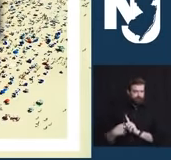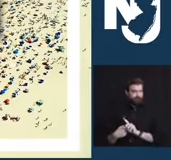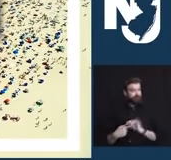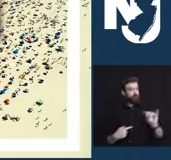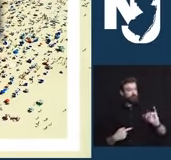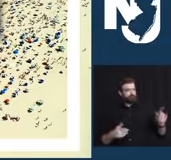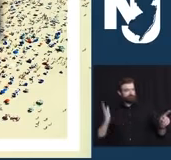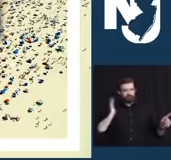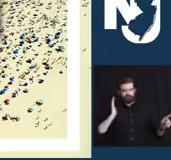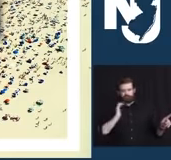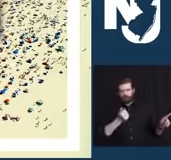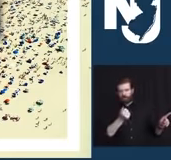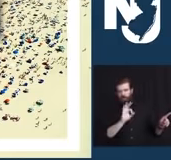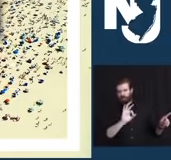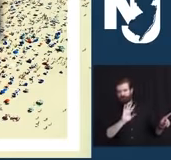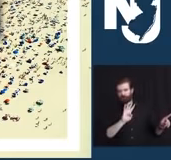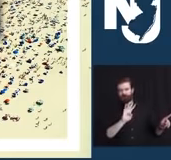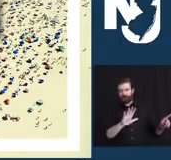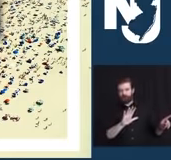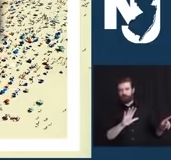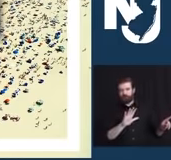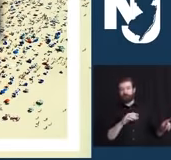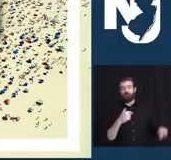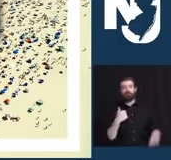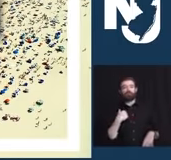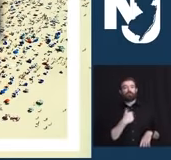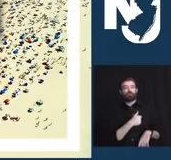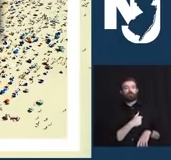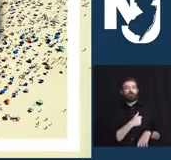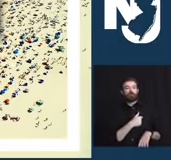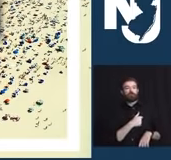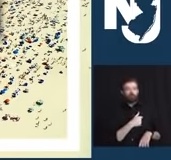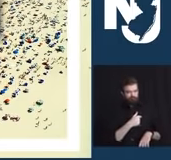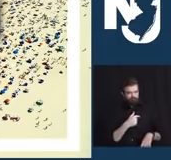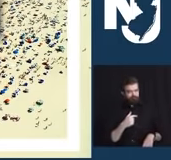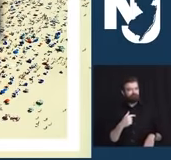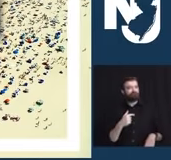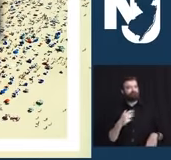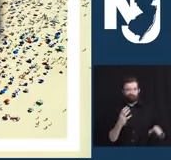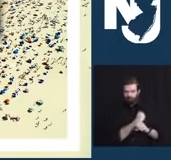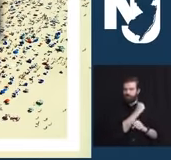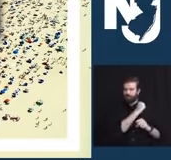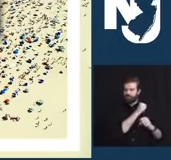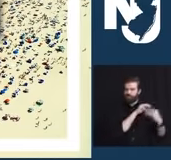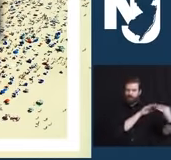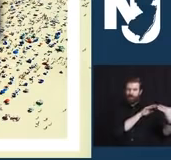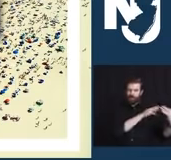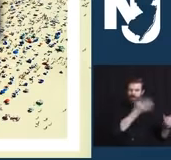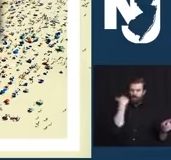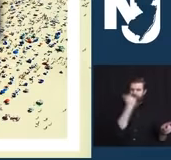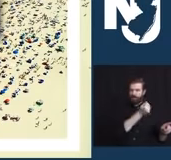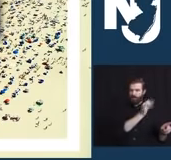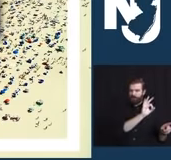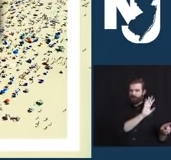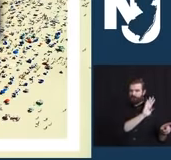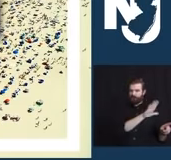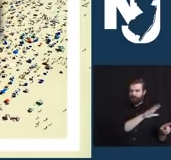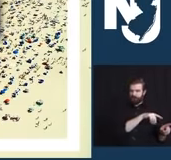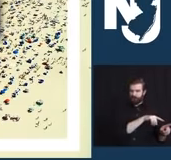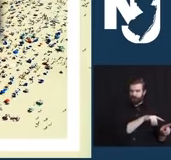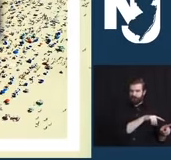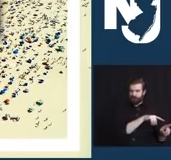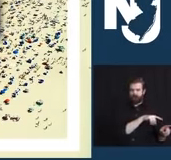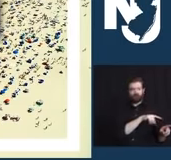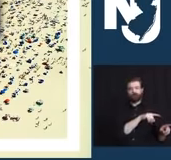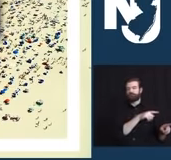era, we are winning this war. But then and now, we're still losing too many of our